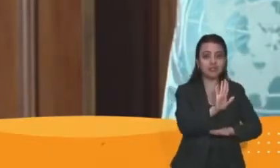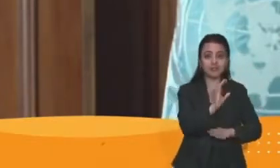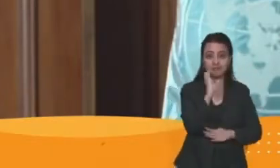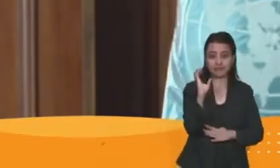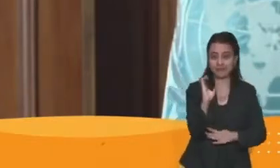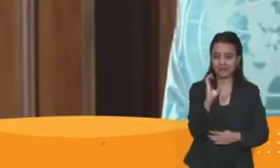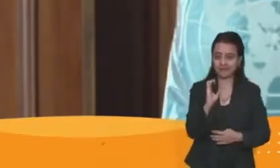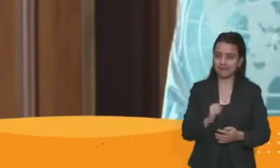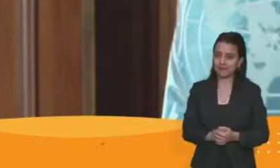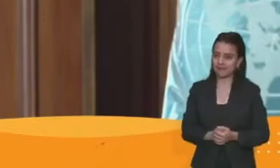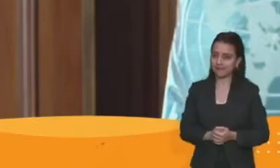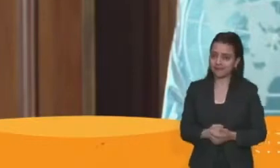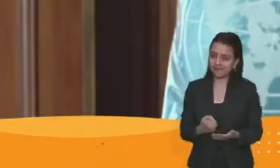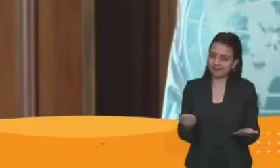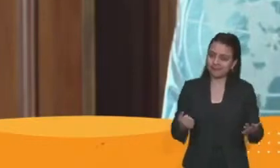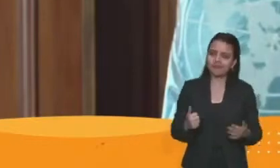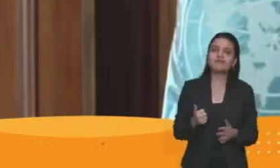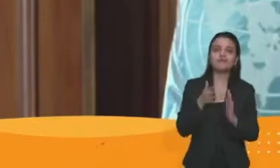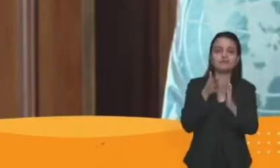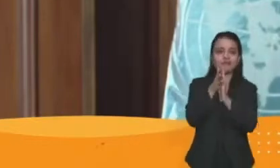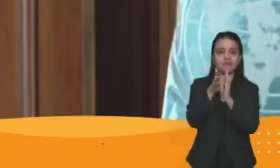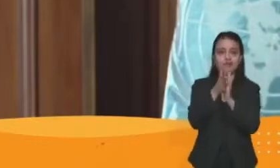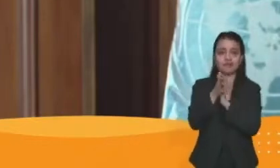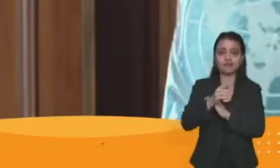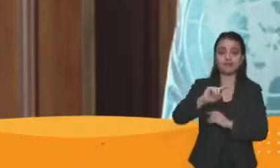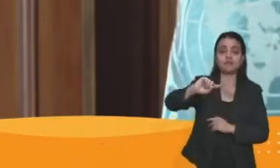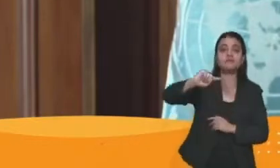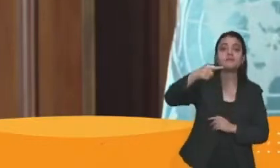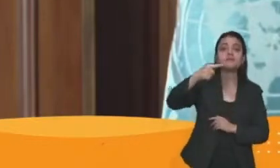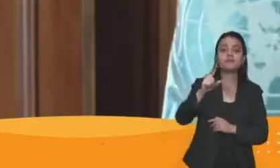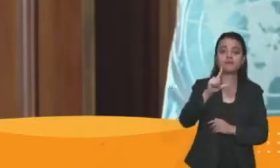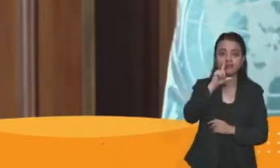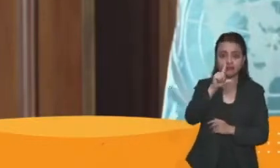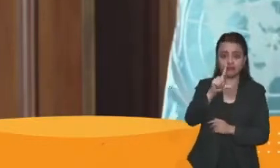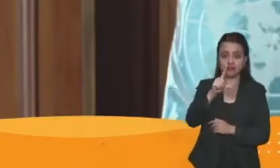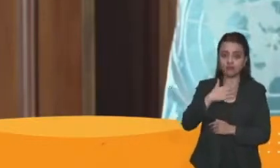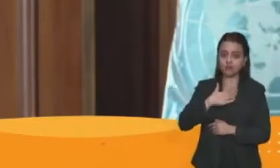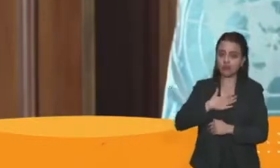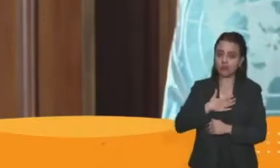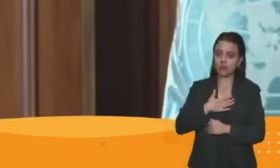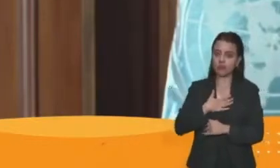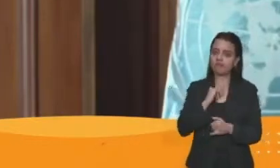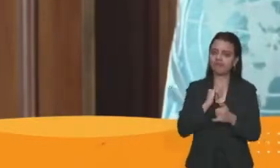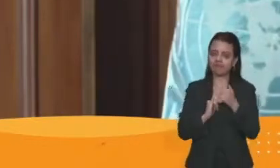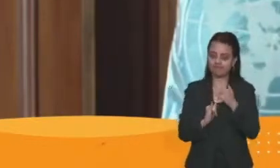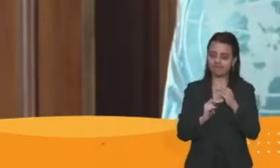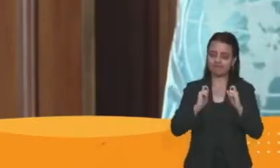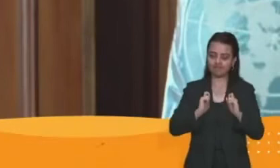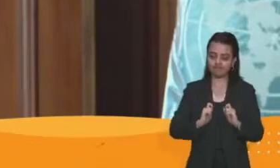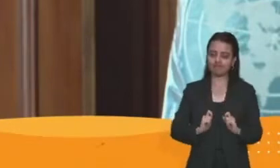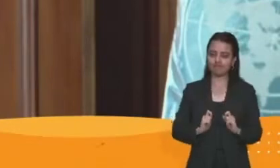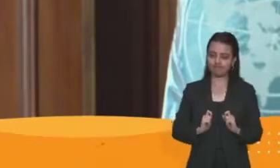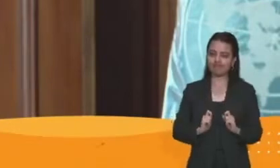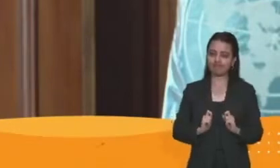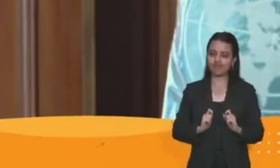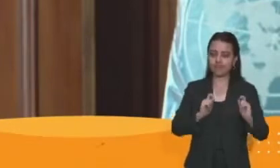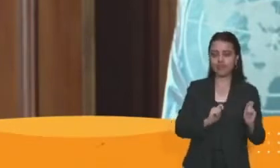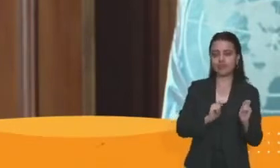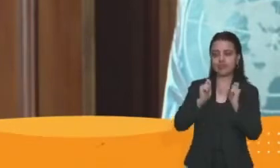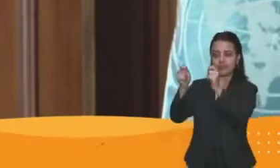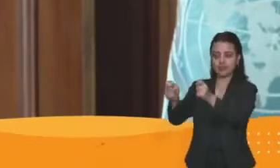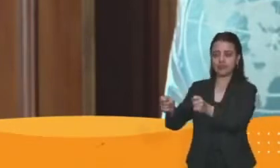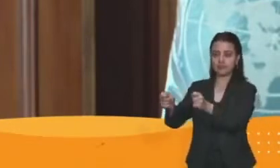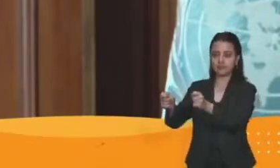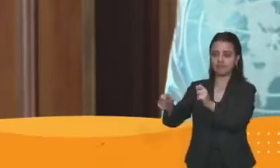this time to inform you that starting from June 1st, I will finish my mission as the director